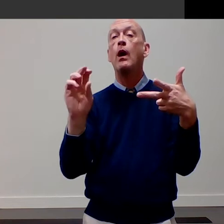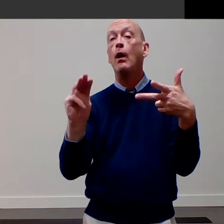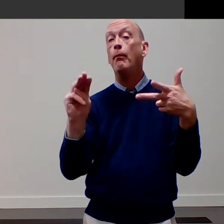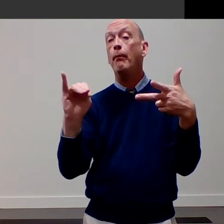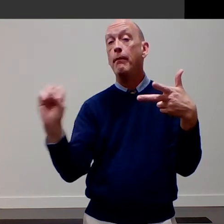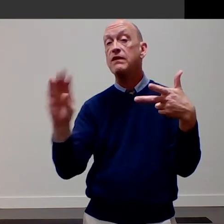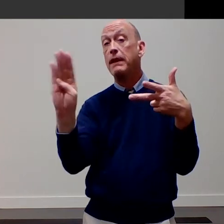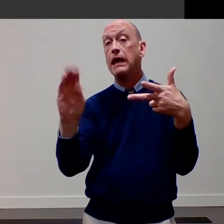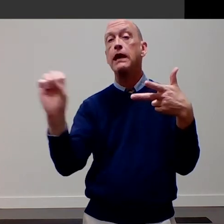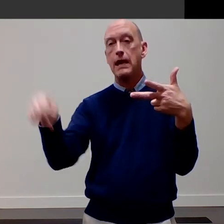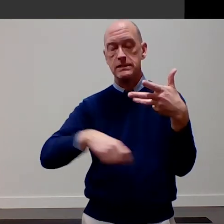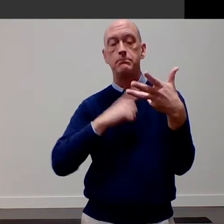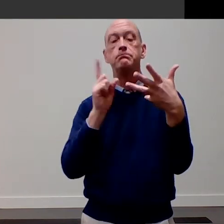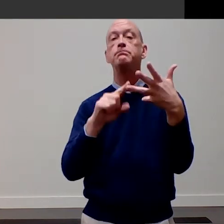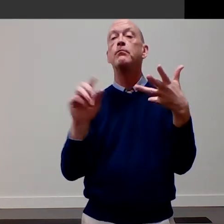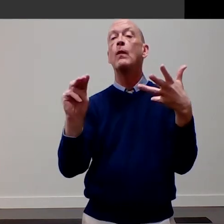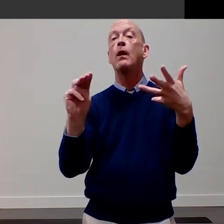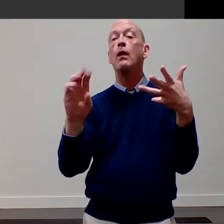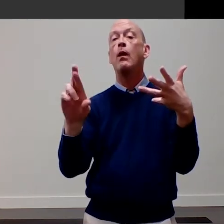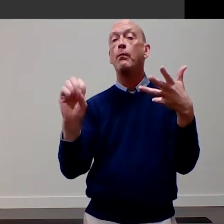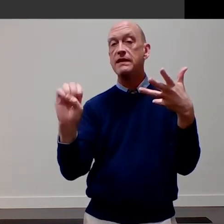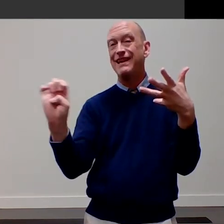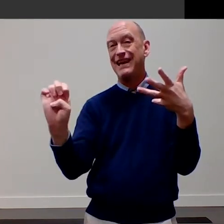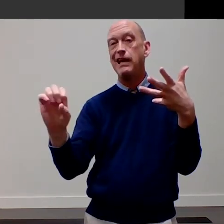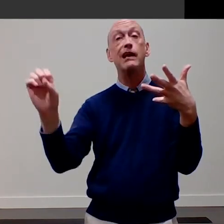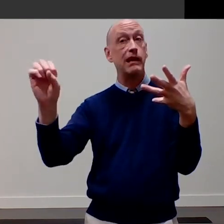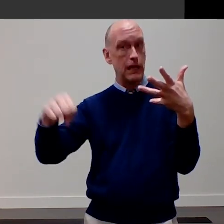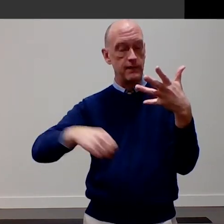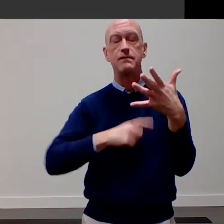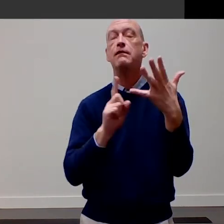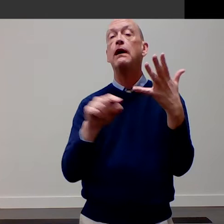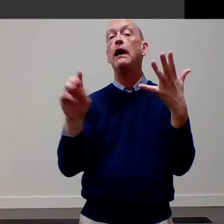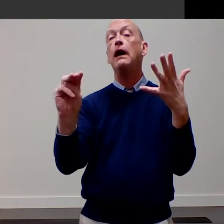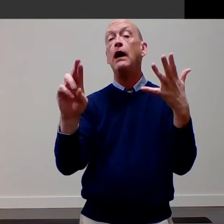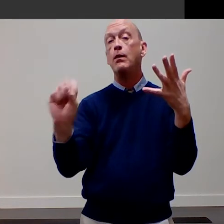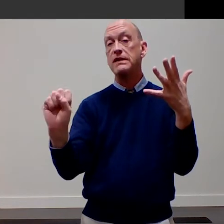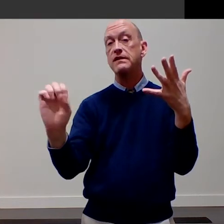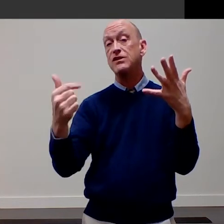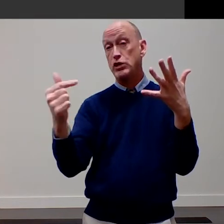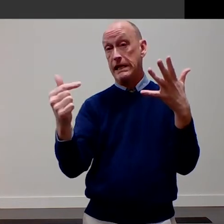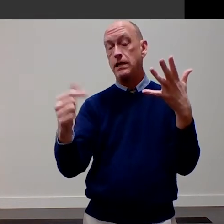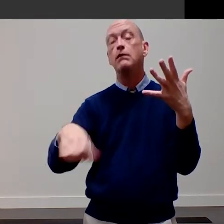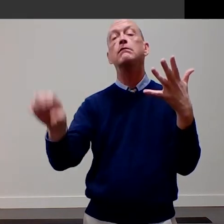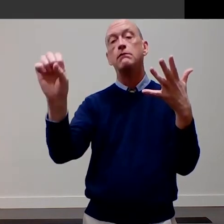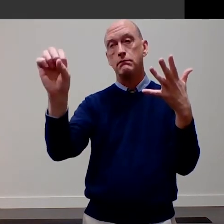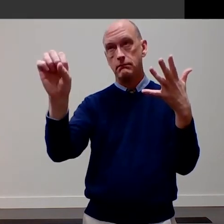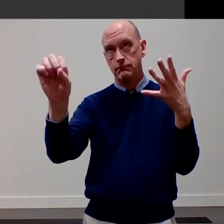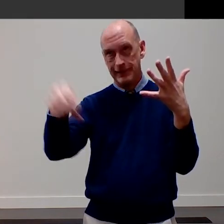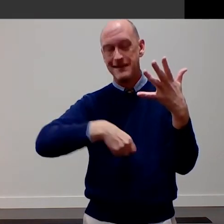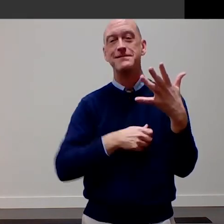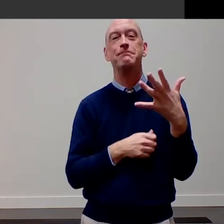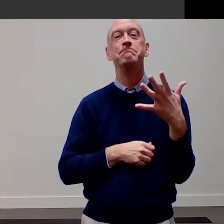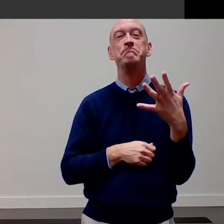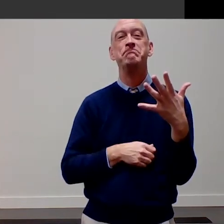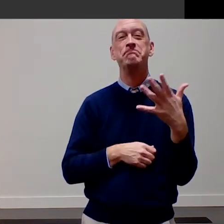Barnes? Yes. Mrs. Eichenberg? Yes. Mrs. Gerken?